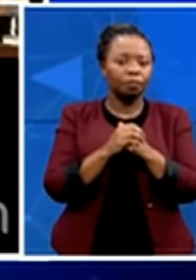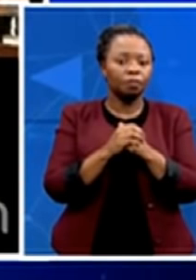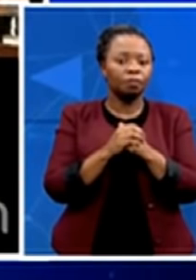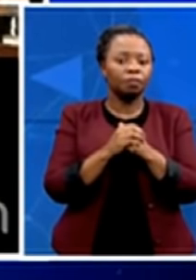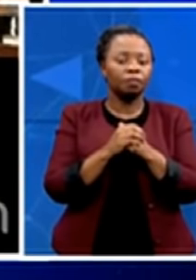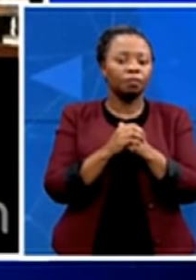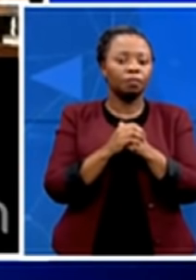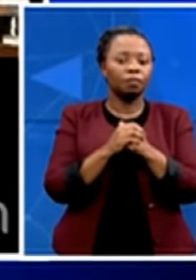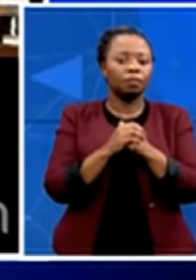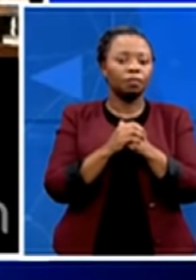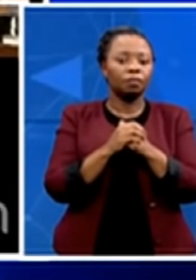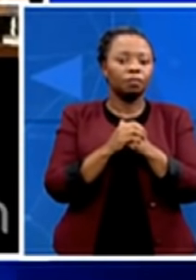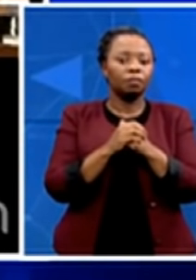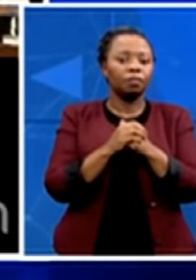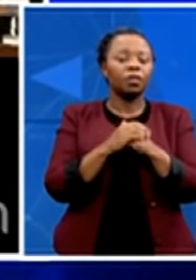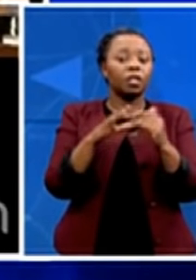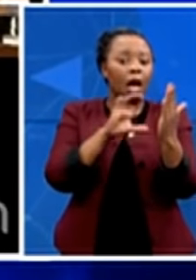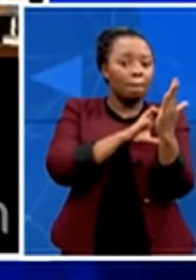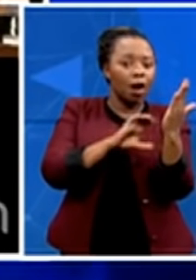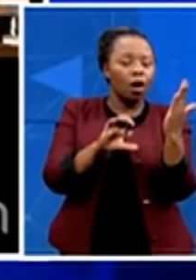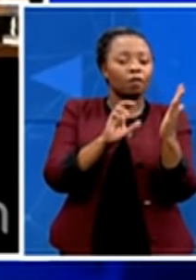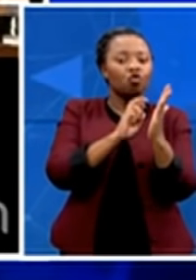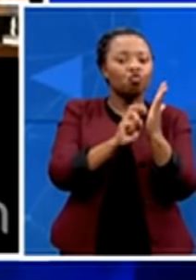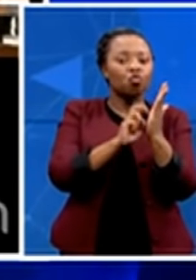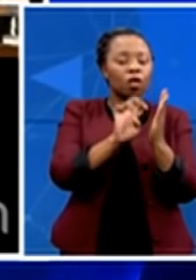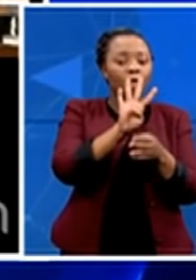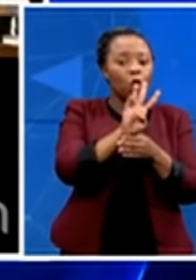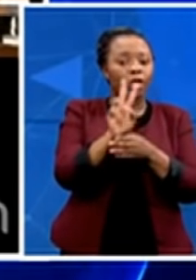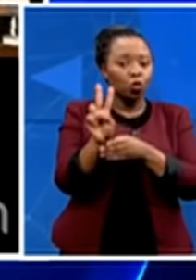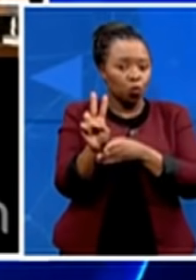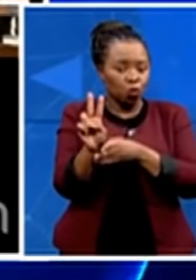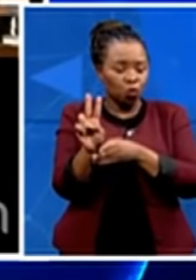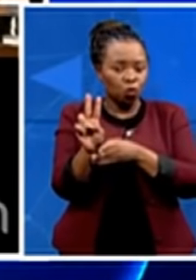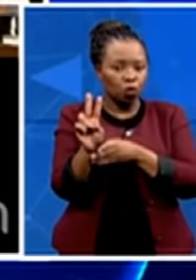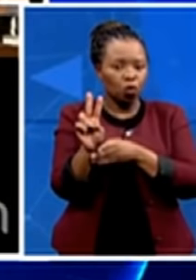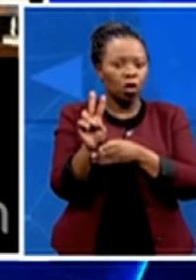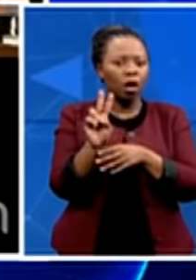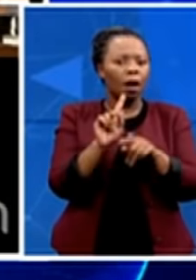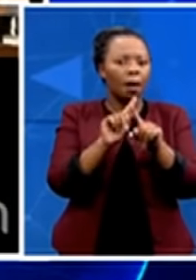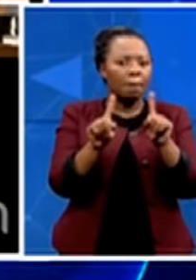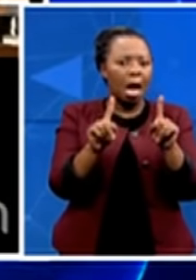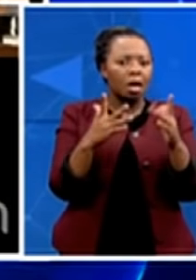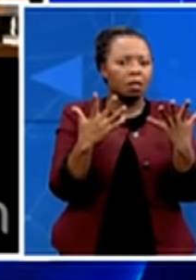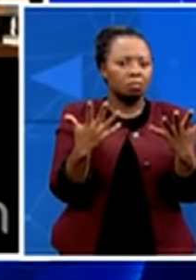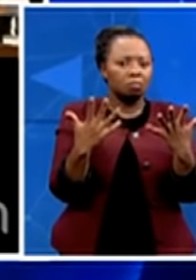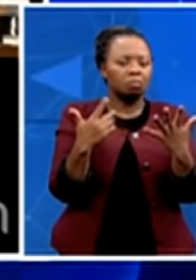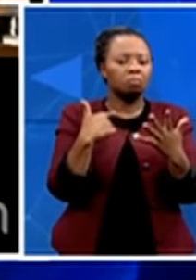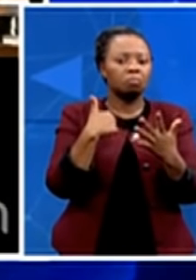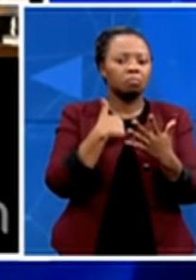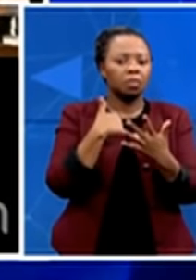Rule 42, but because of what I've just read out, we are also invoking sections 38